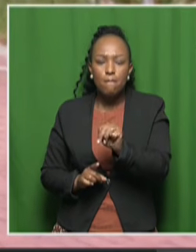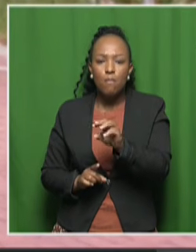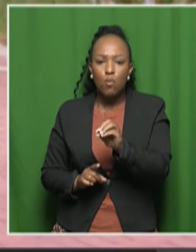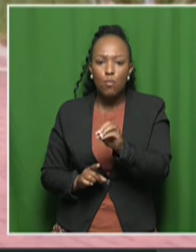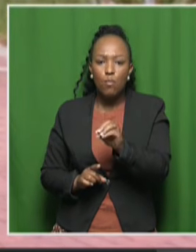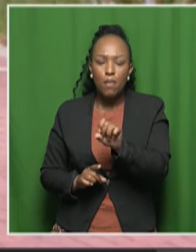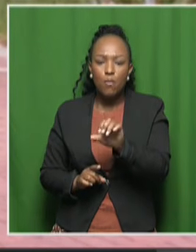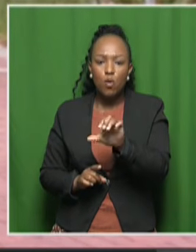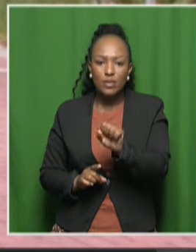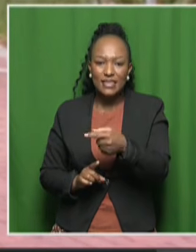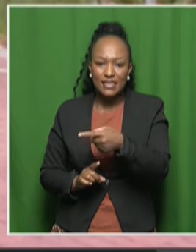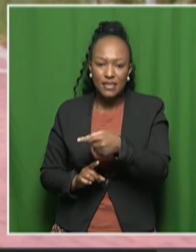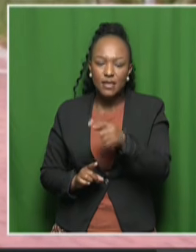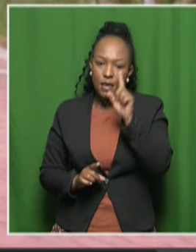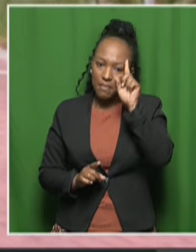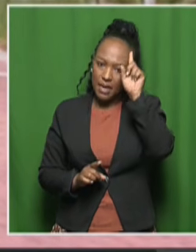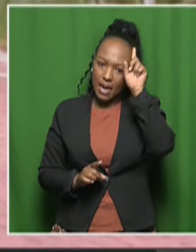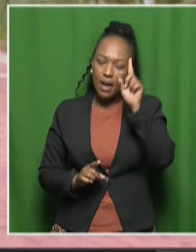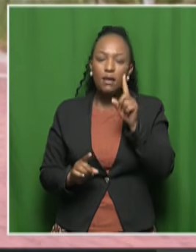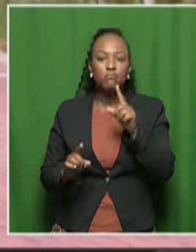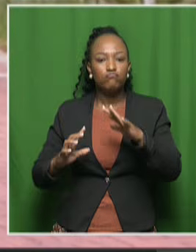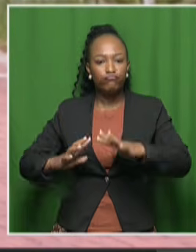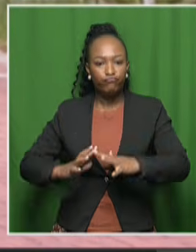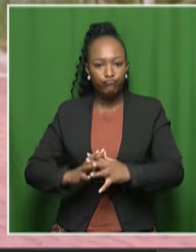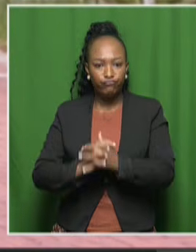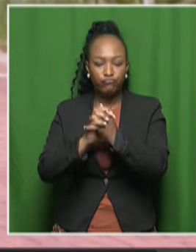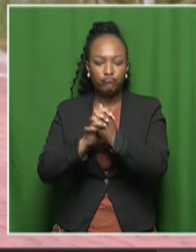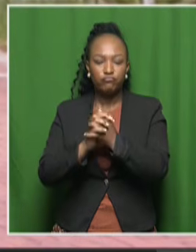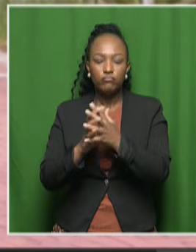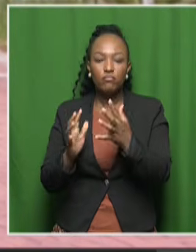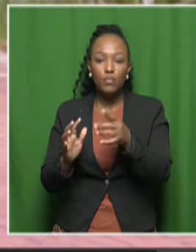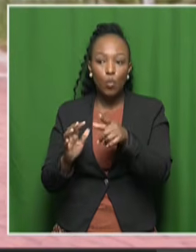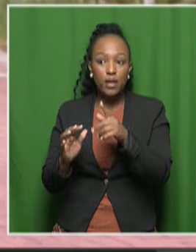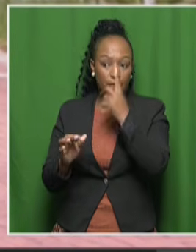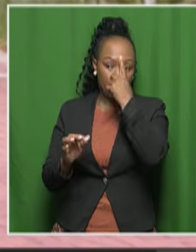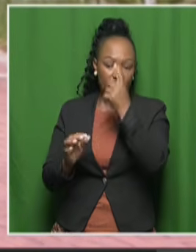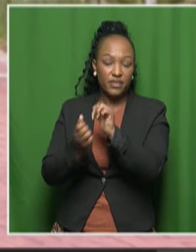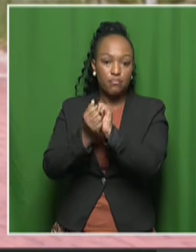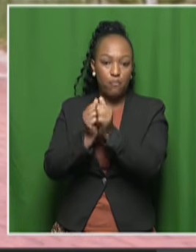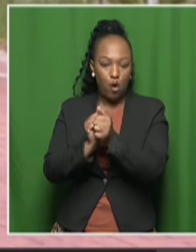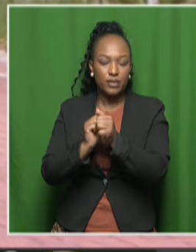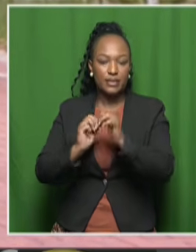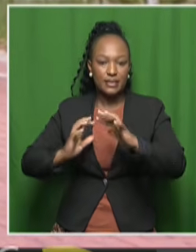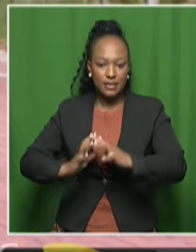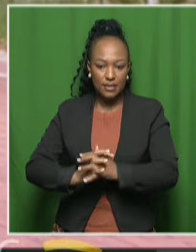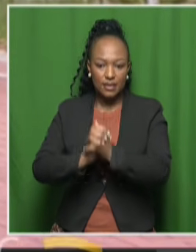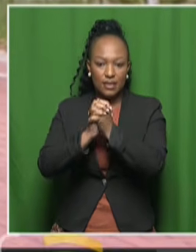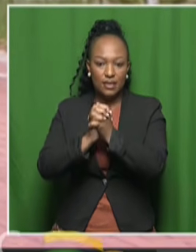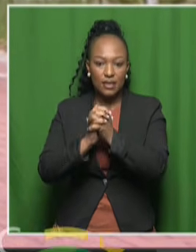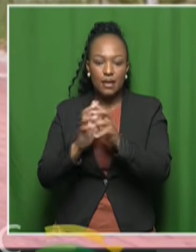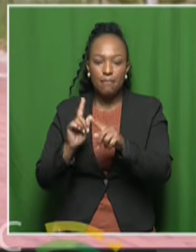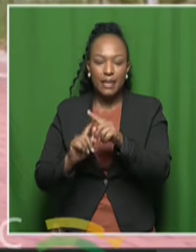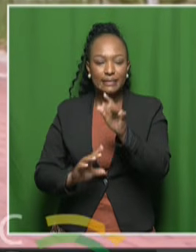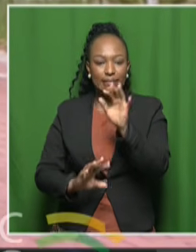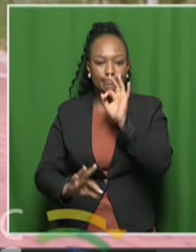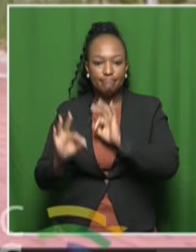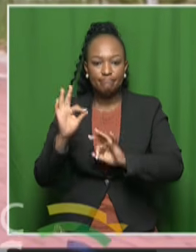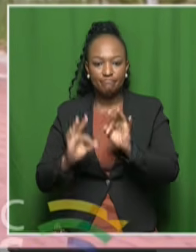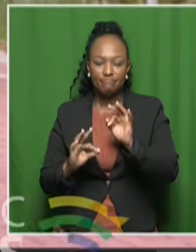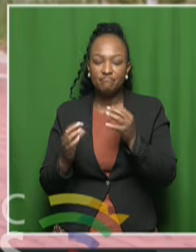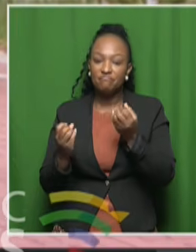a unifier. He believed that sport was also a unifier. But to speak to us about the controversy of